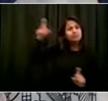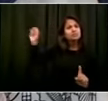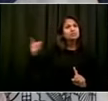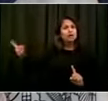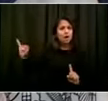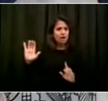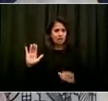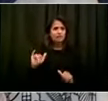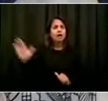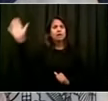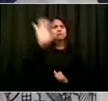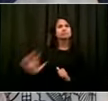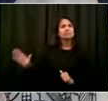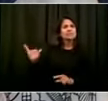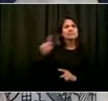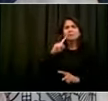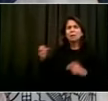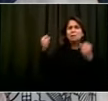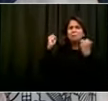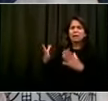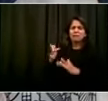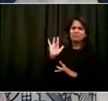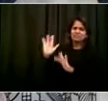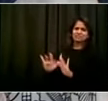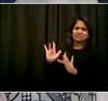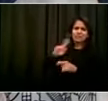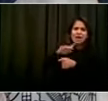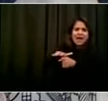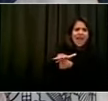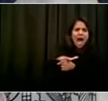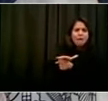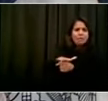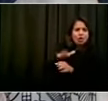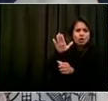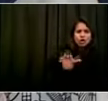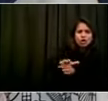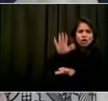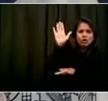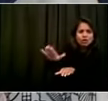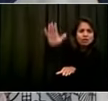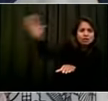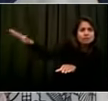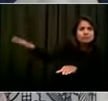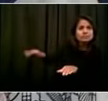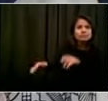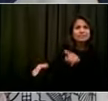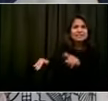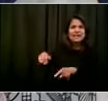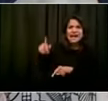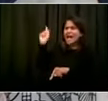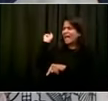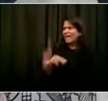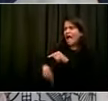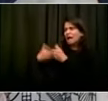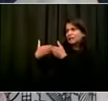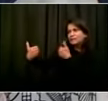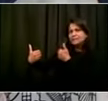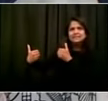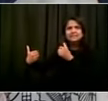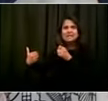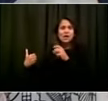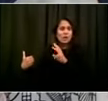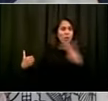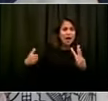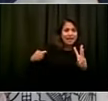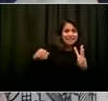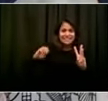zip codes really troubled and the eastern half is just plain fine and perfect. No, we're seeing the whole zip code in many cases having some